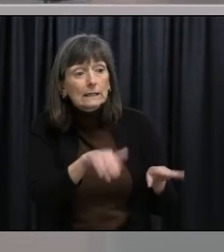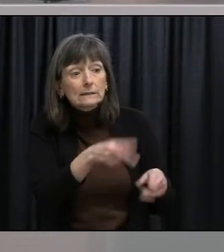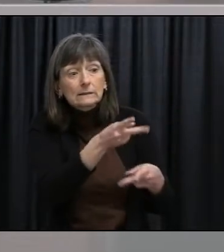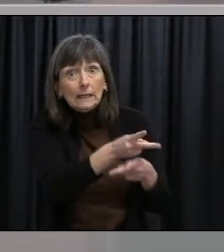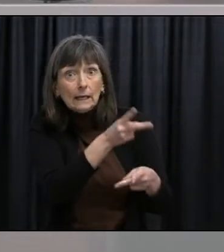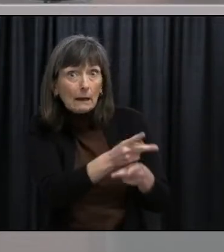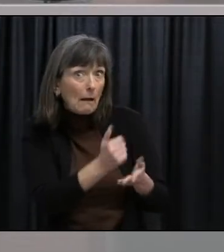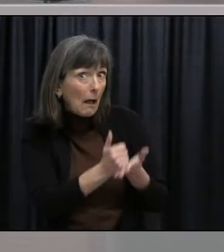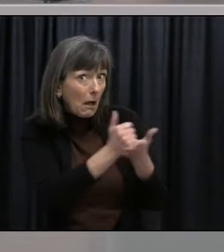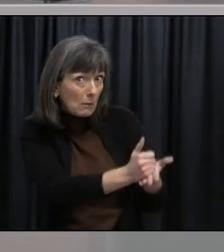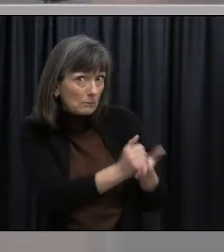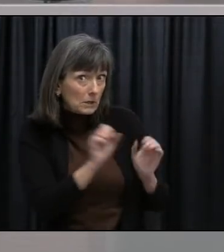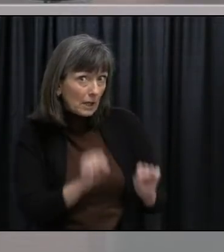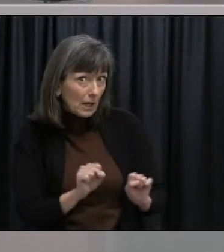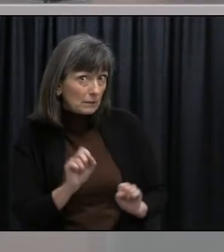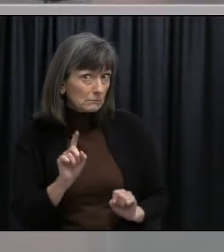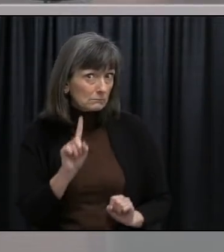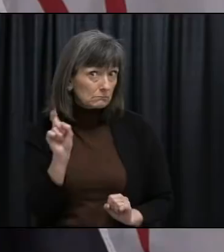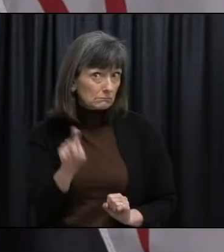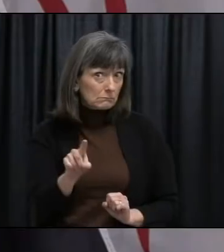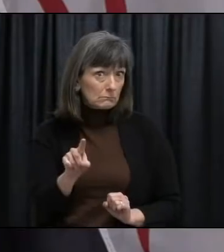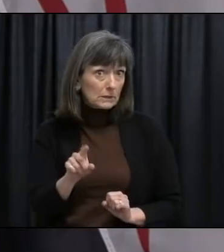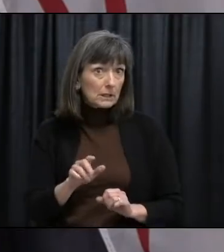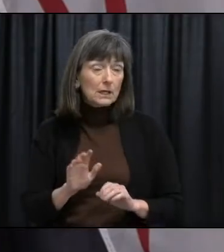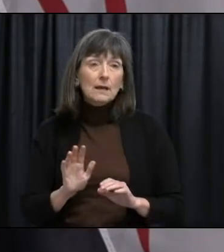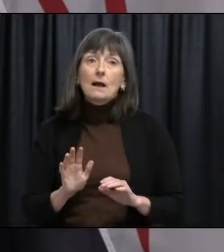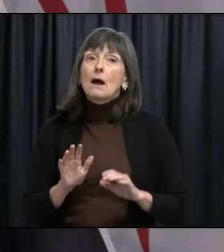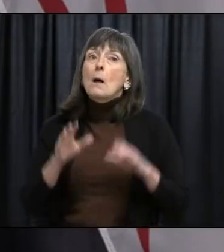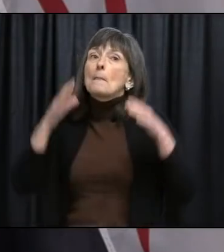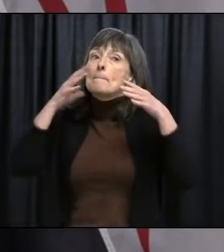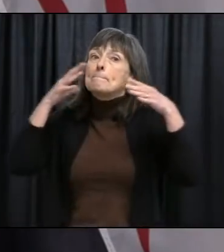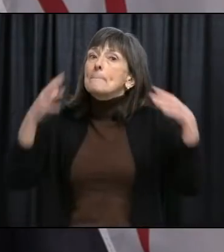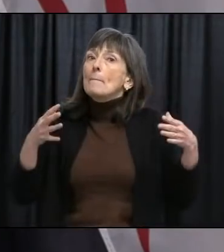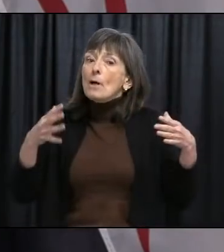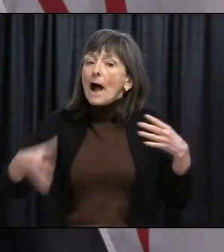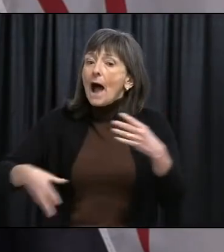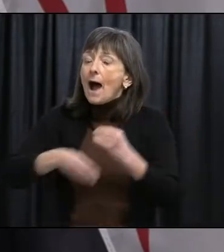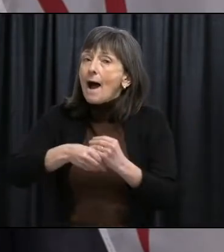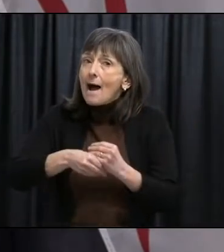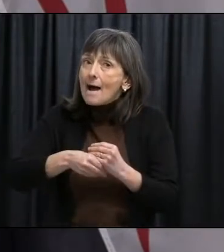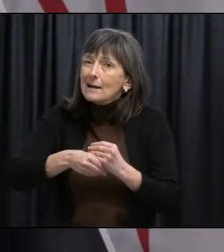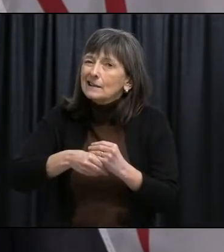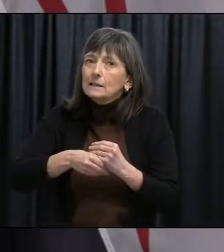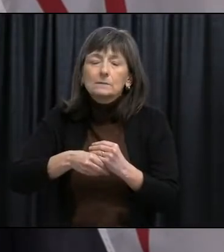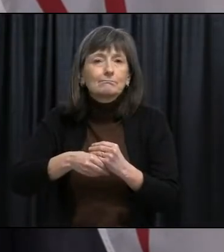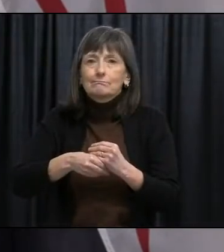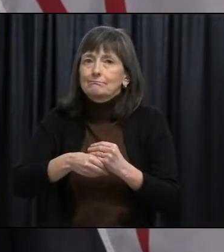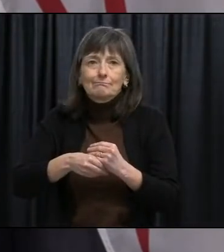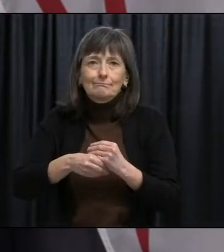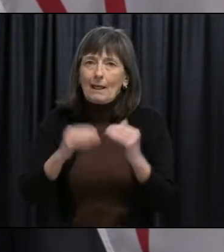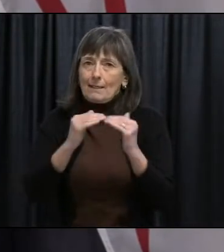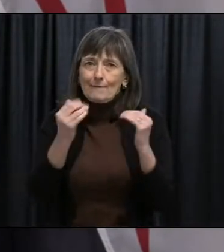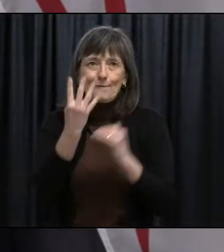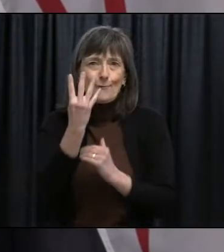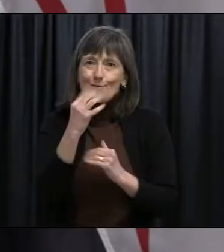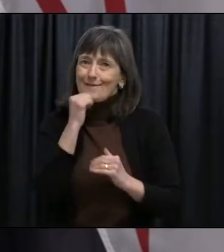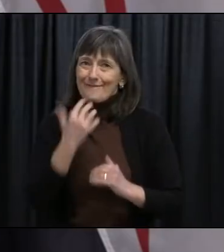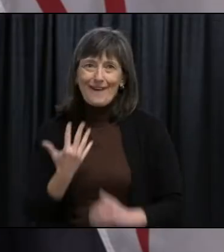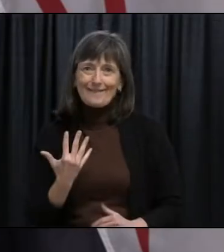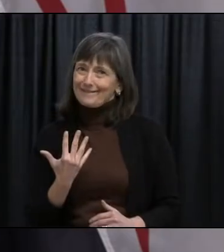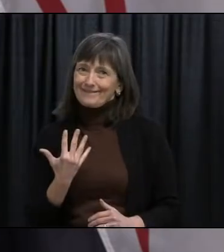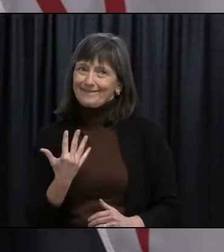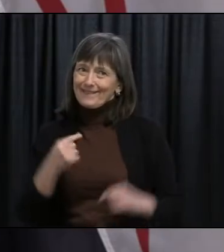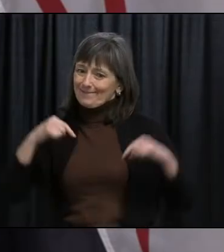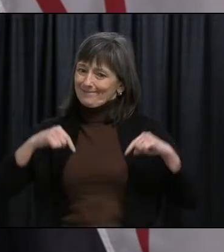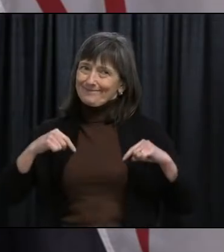child care for infants and young children? So the bubble expansion, so to speak, happens in alert level 4, not in alert level